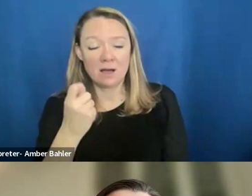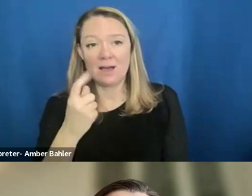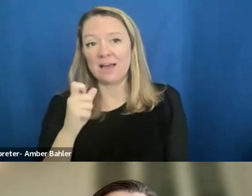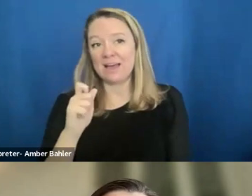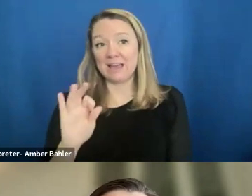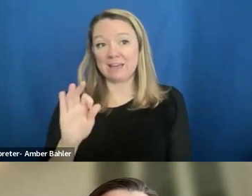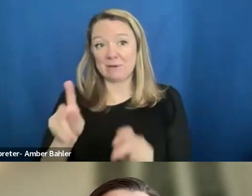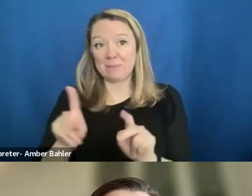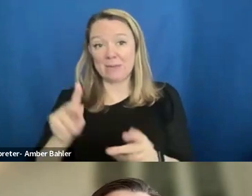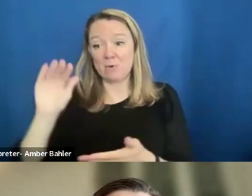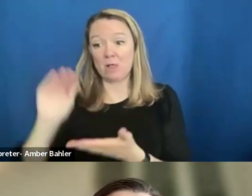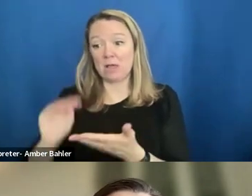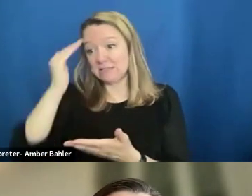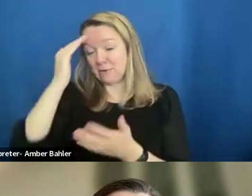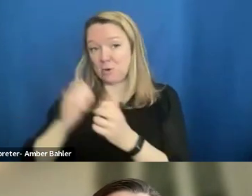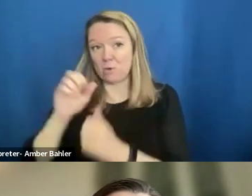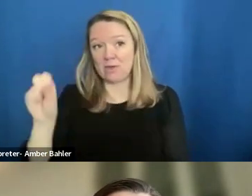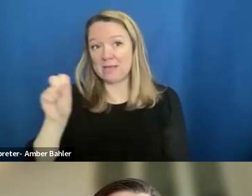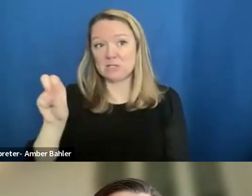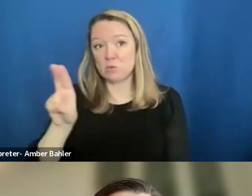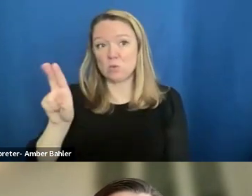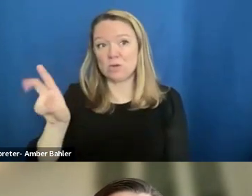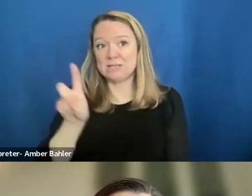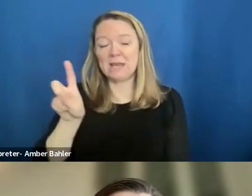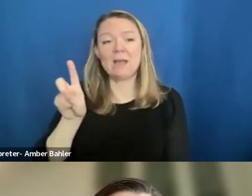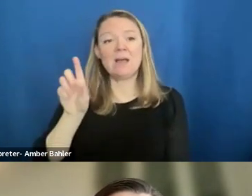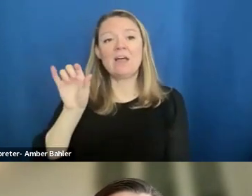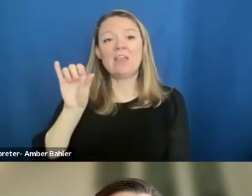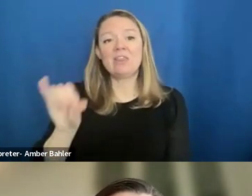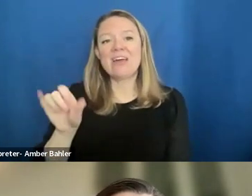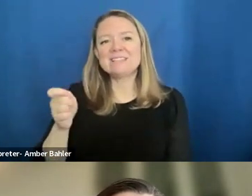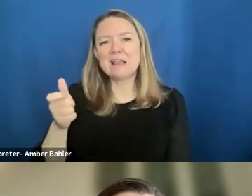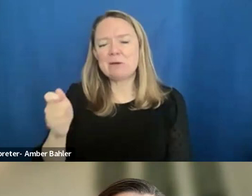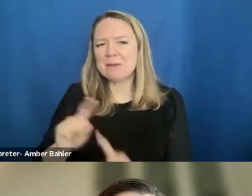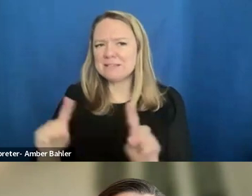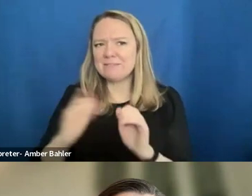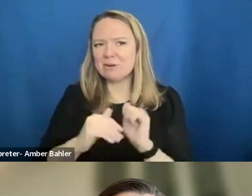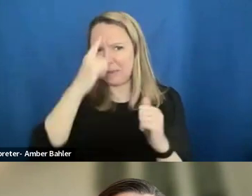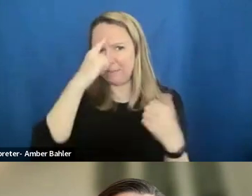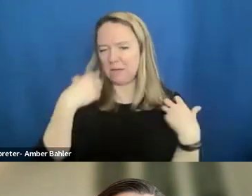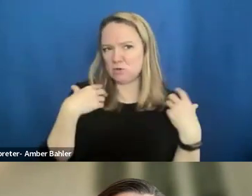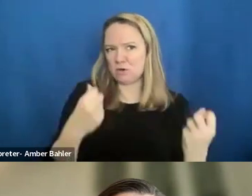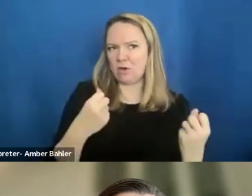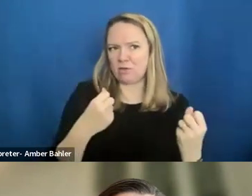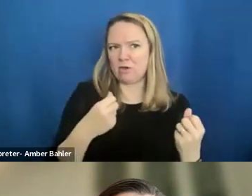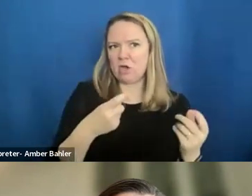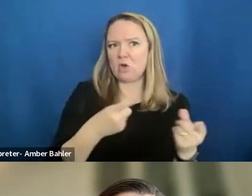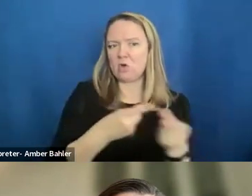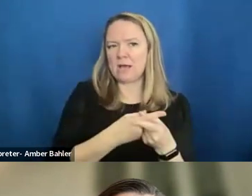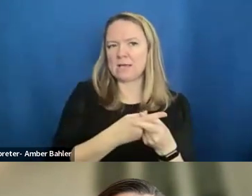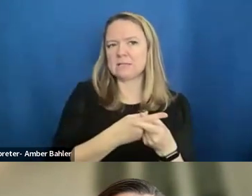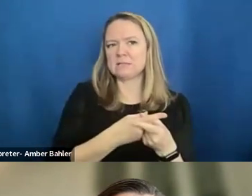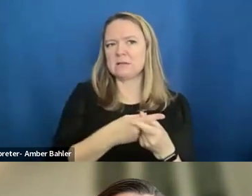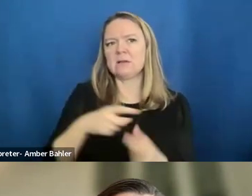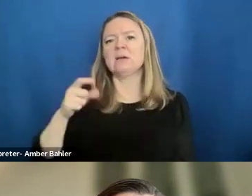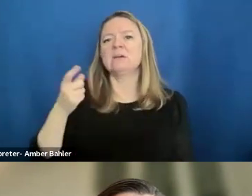with SUD that is, I think, distinct in some ways from mental health crises is the ability, and Dr. Patina